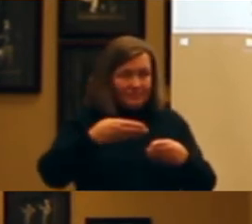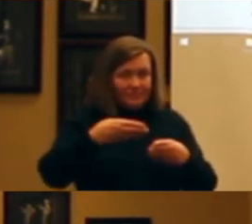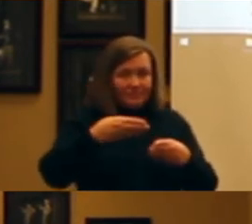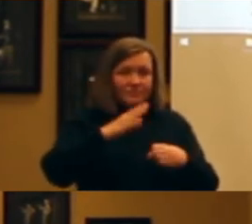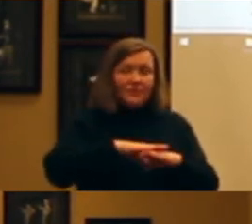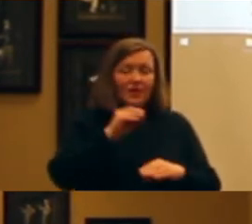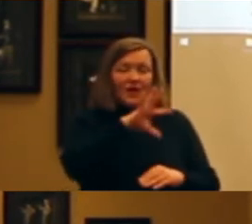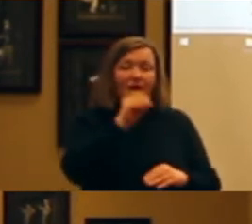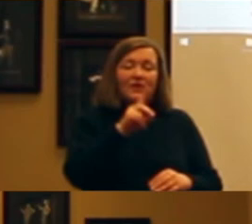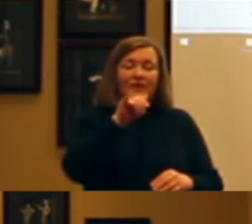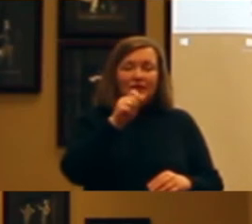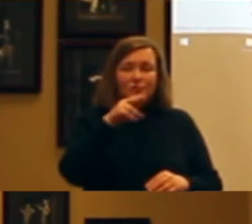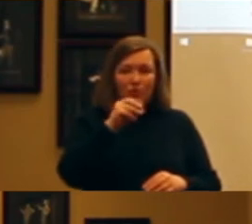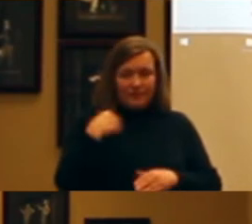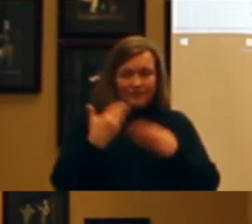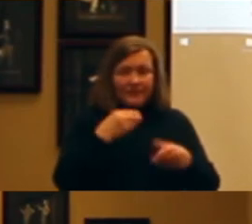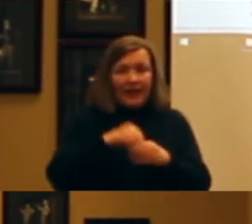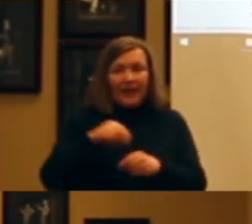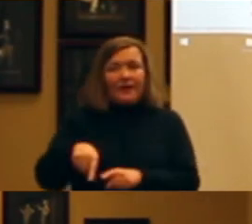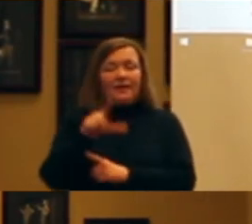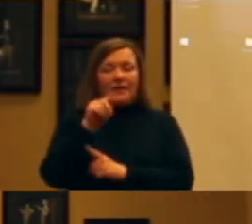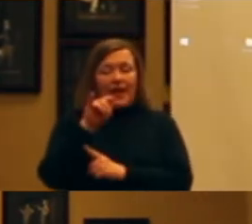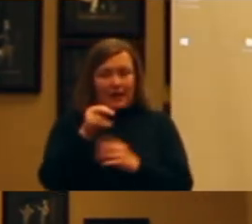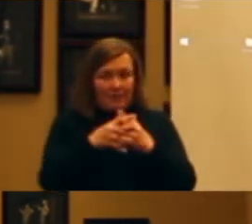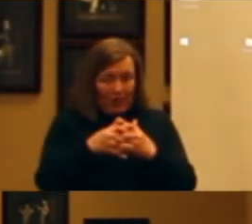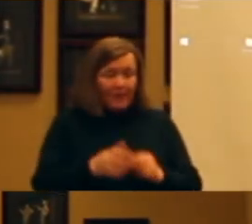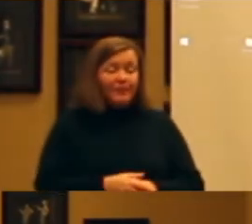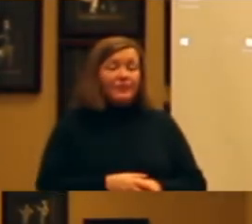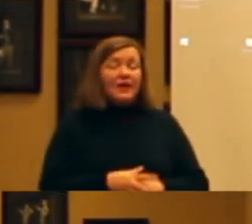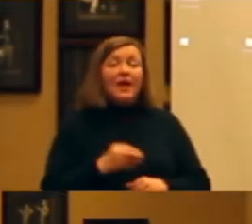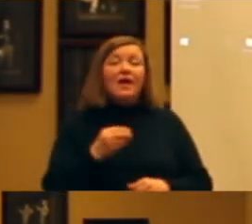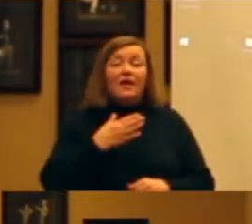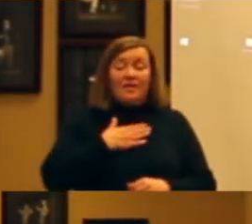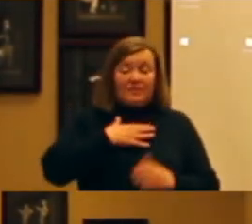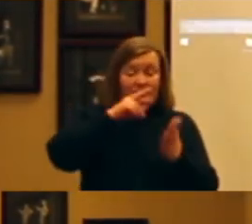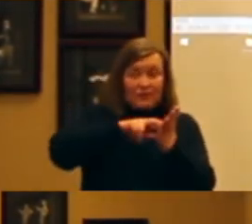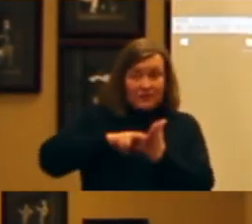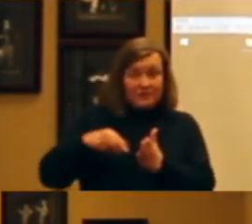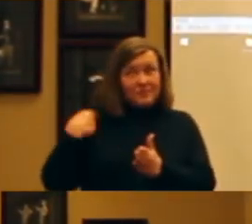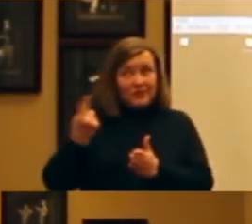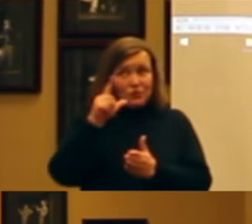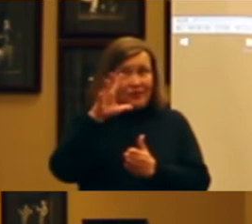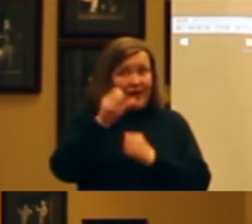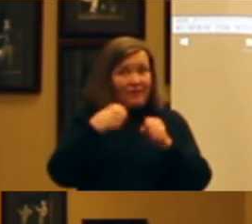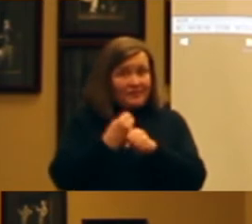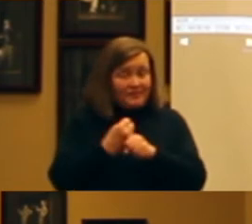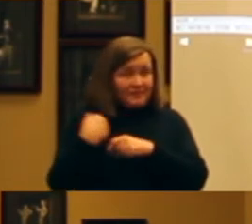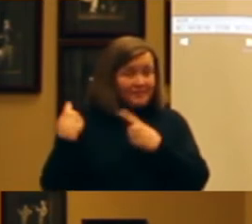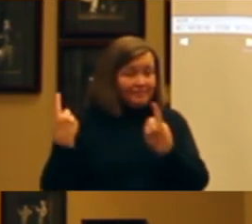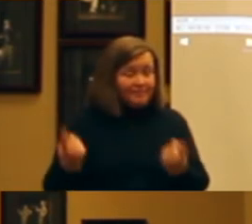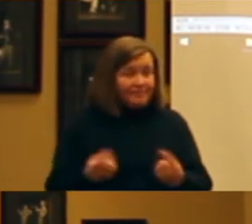concentrating in the African diaspora in Latin America. And through my research, and this has been over 25 years of